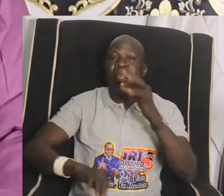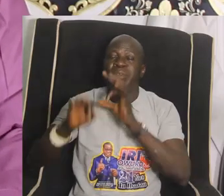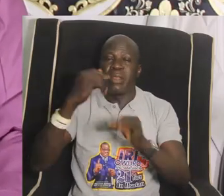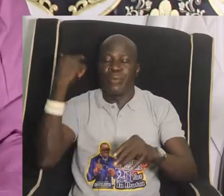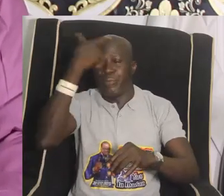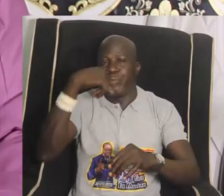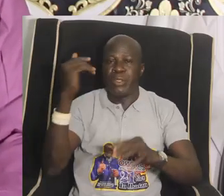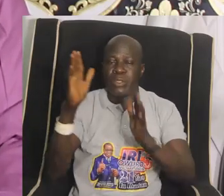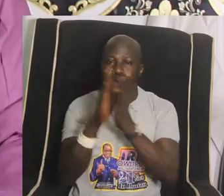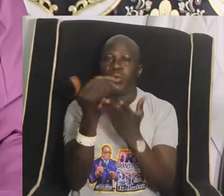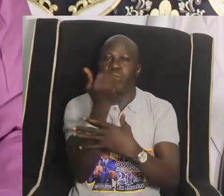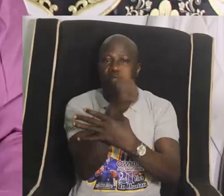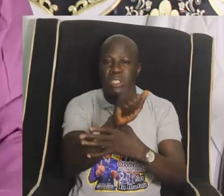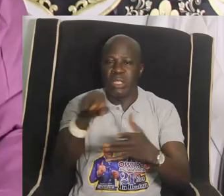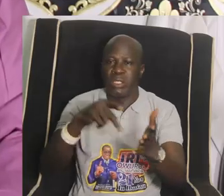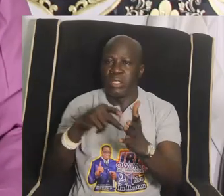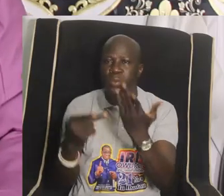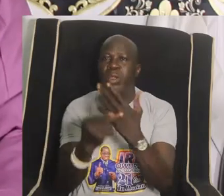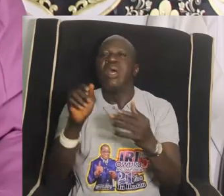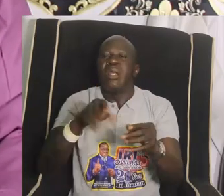If on Facebook,